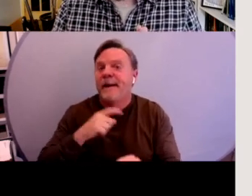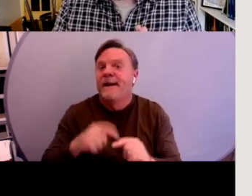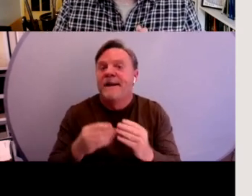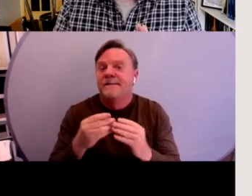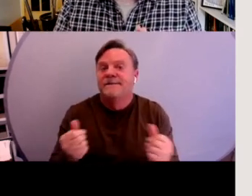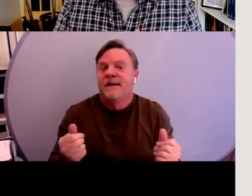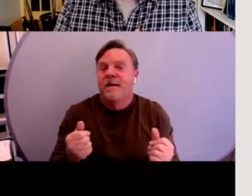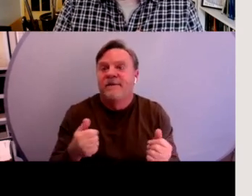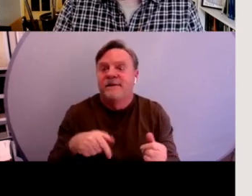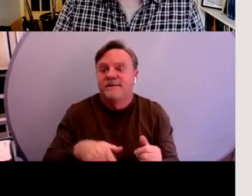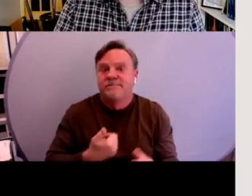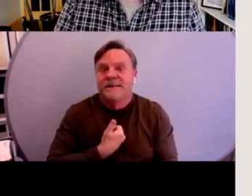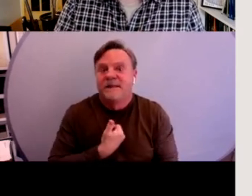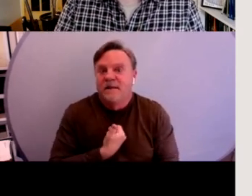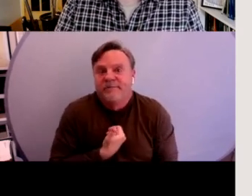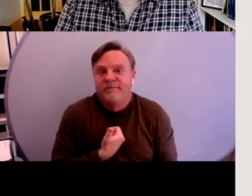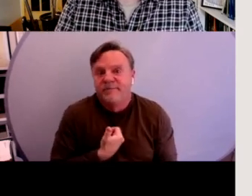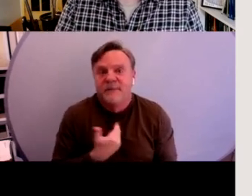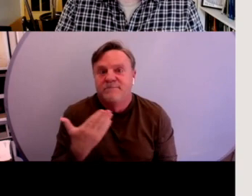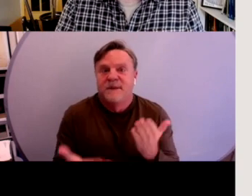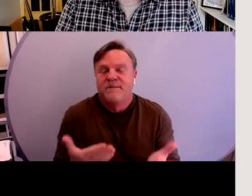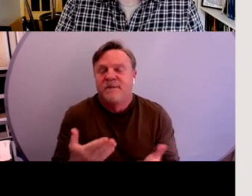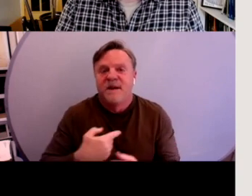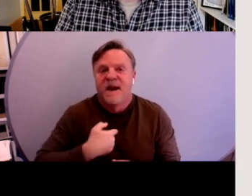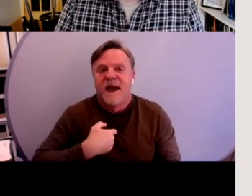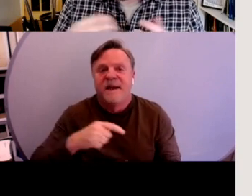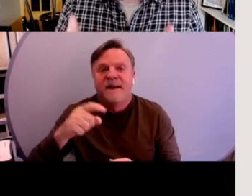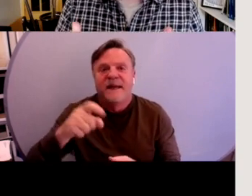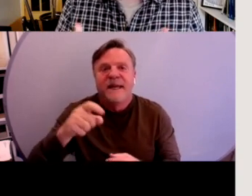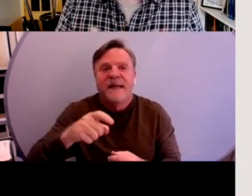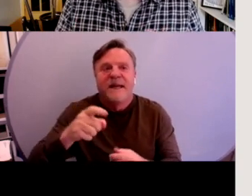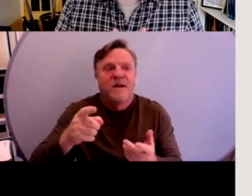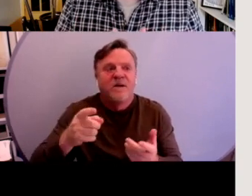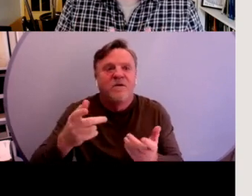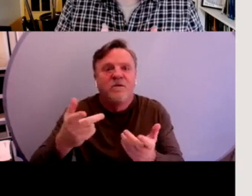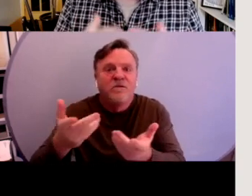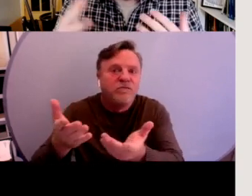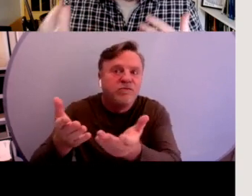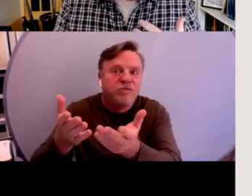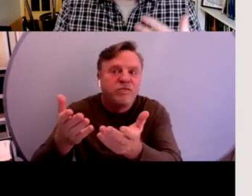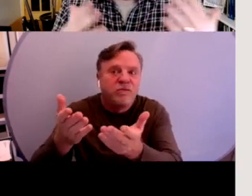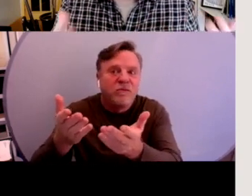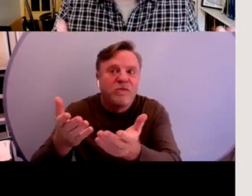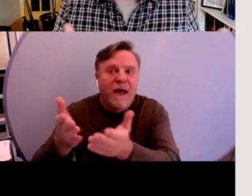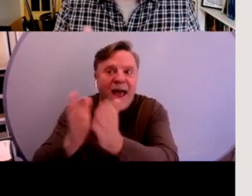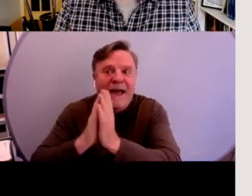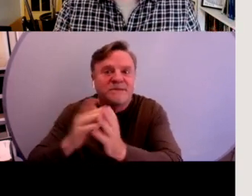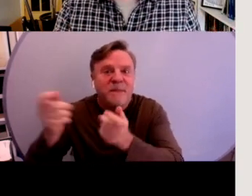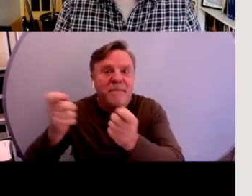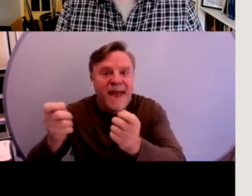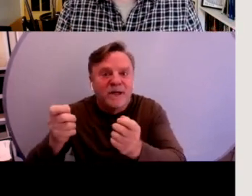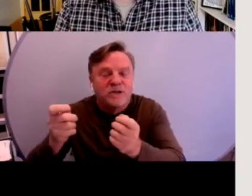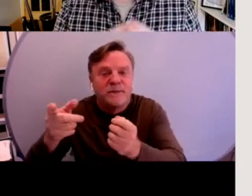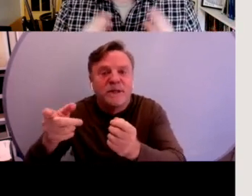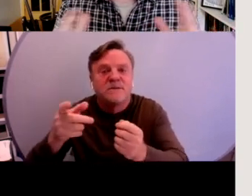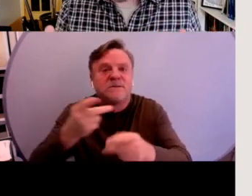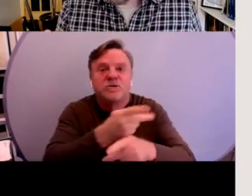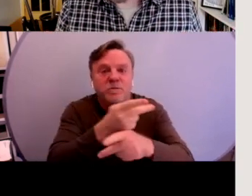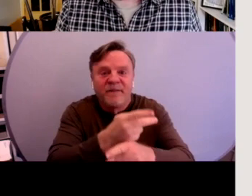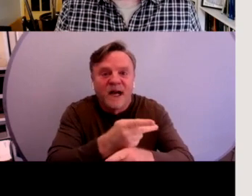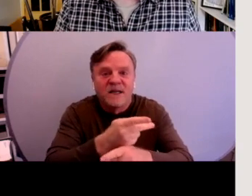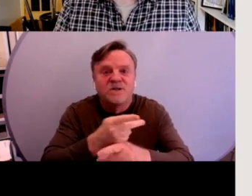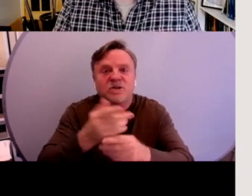own. Maybe I need to propose to my management, to my supervisor, to our